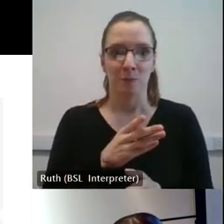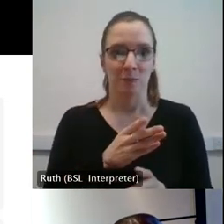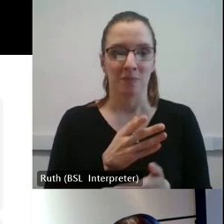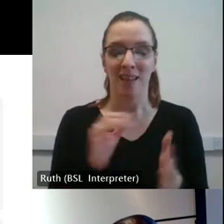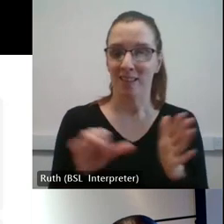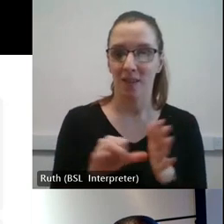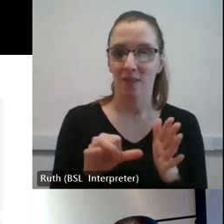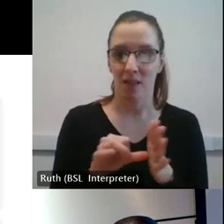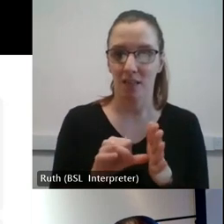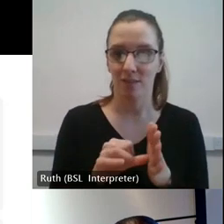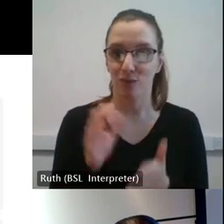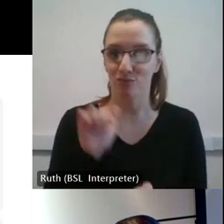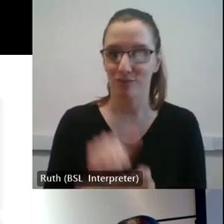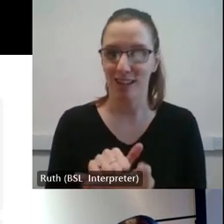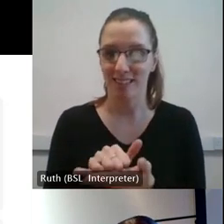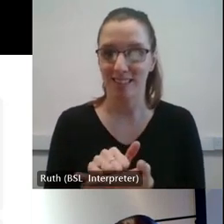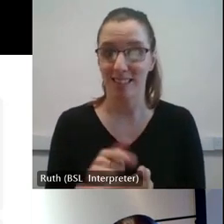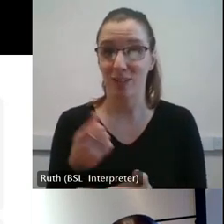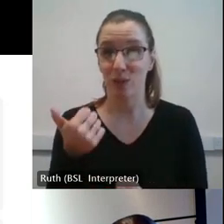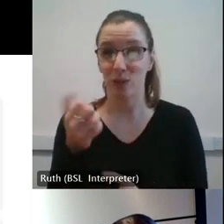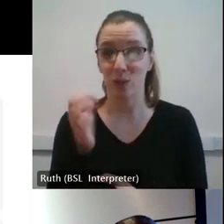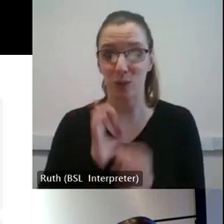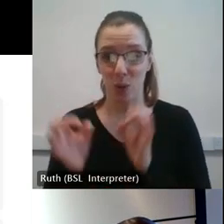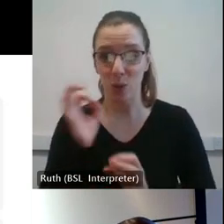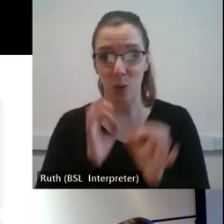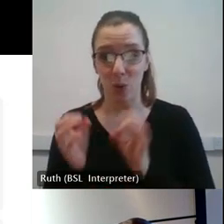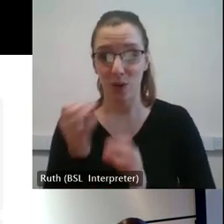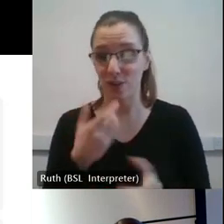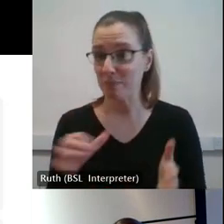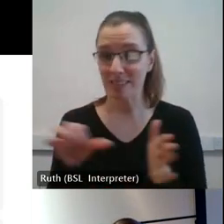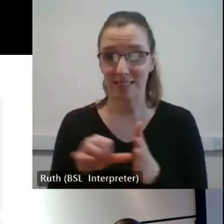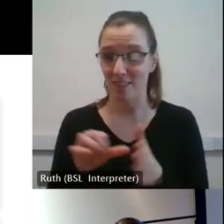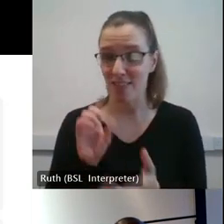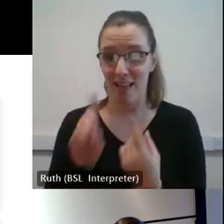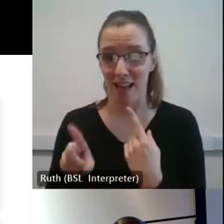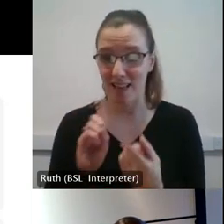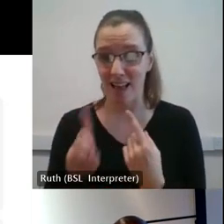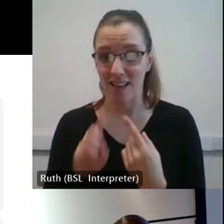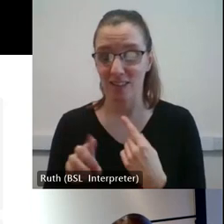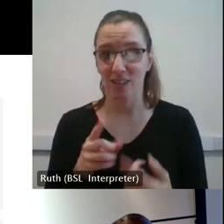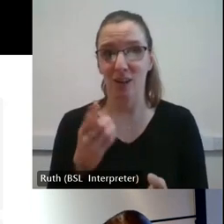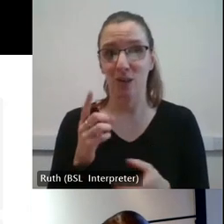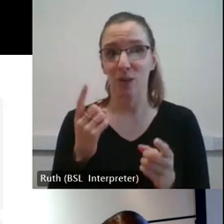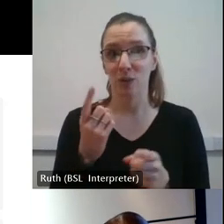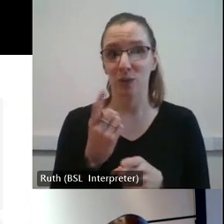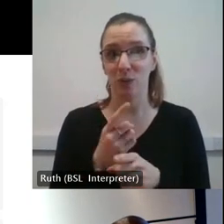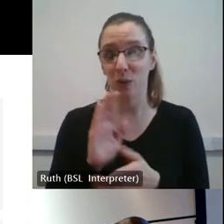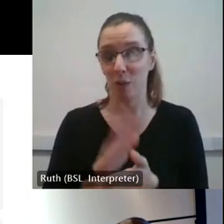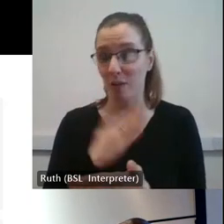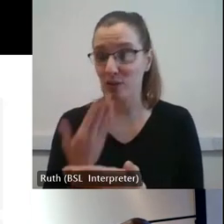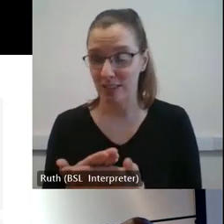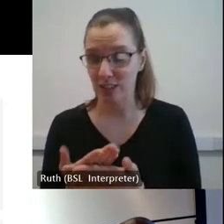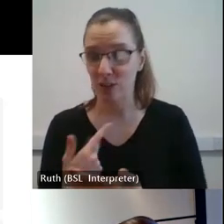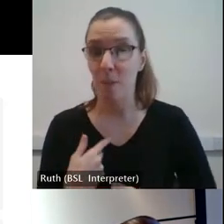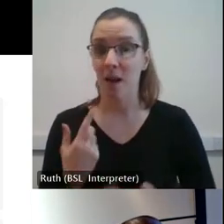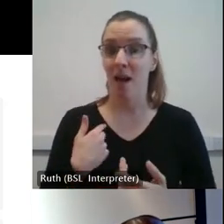difficult one. You know, that's a very good question, but it's a very difficult one when you talk about translation. But the approach, our approach